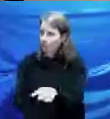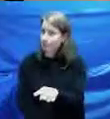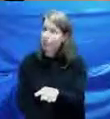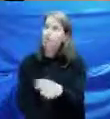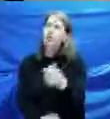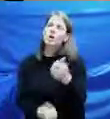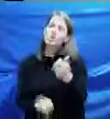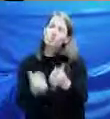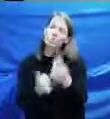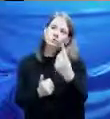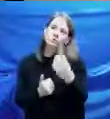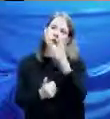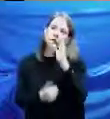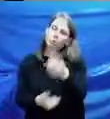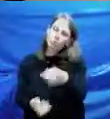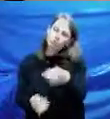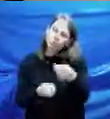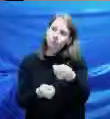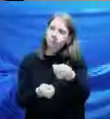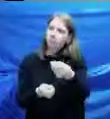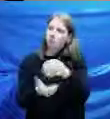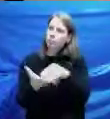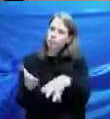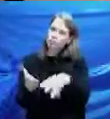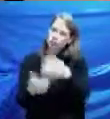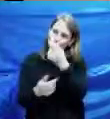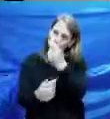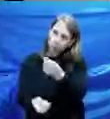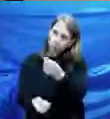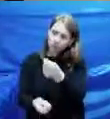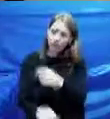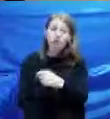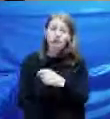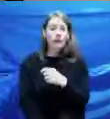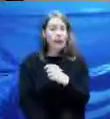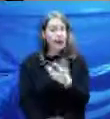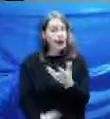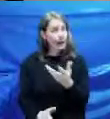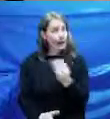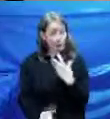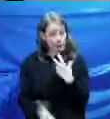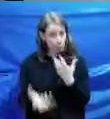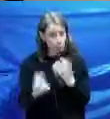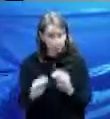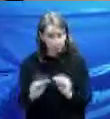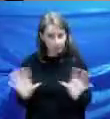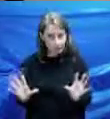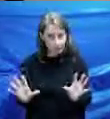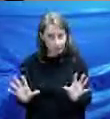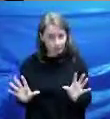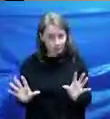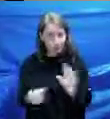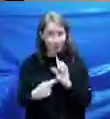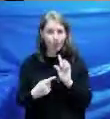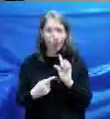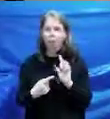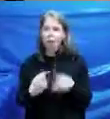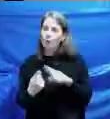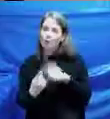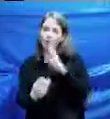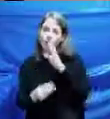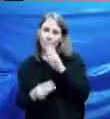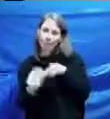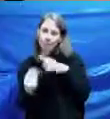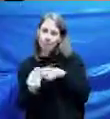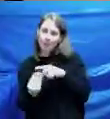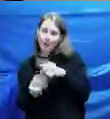interest. And I would say, to be clear, that once you've deeply taken in what exactly King meant and didn't mean by tension,